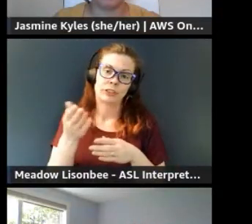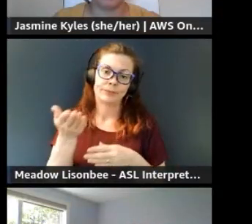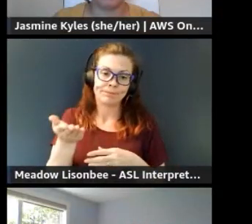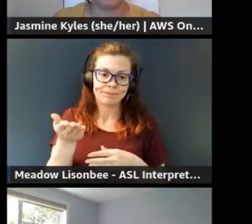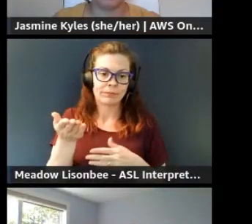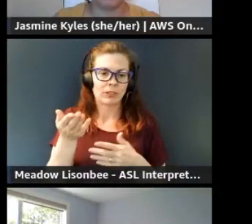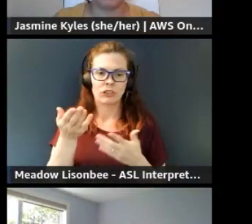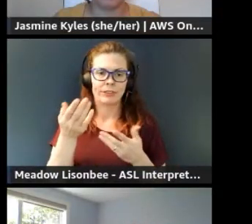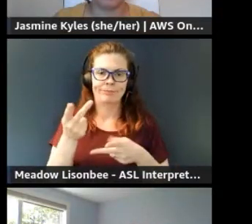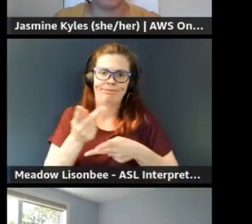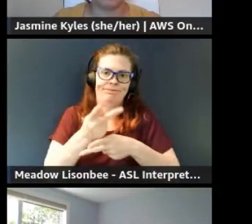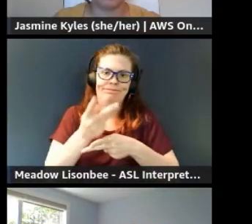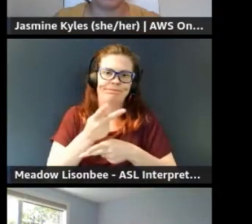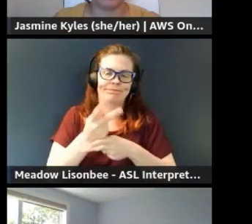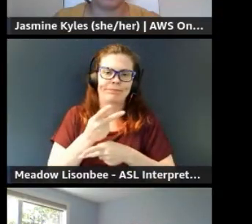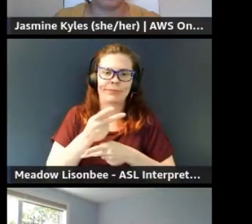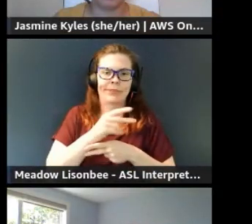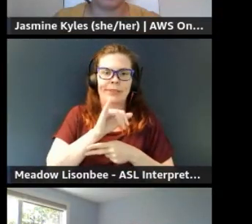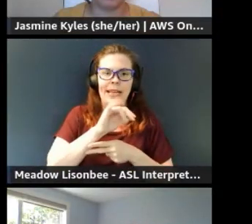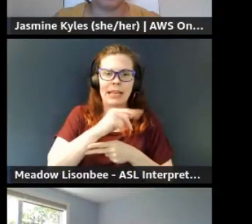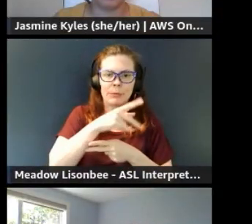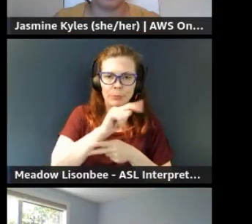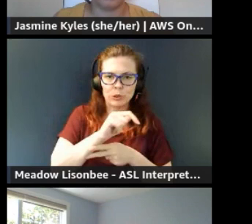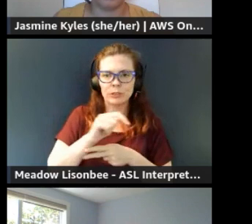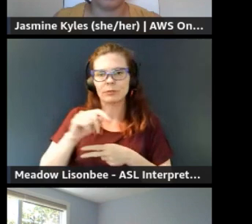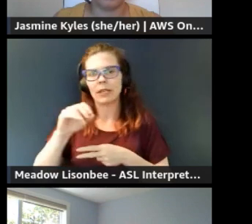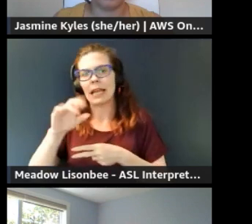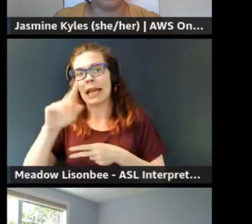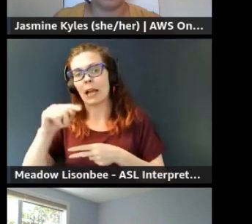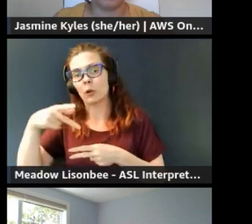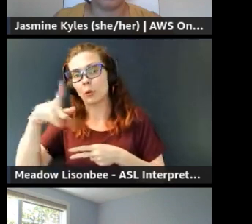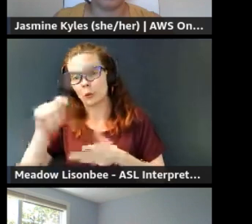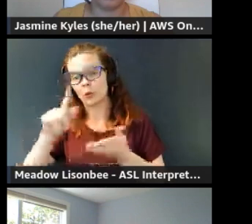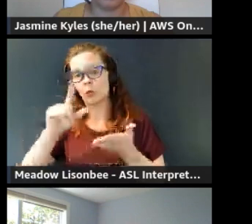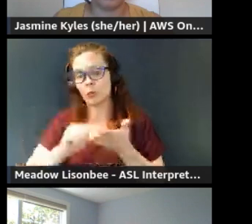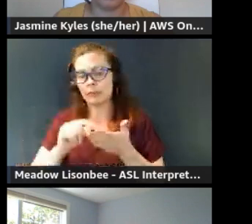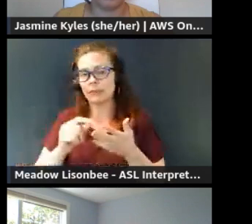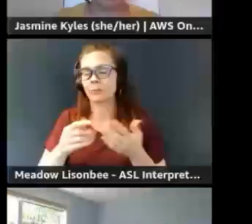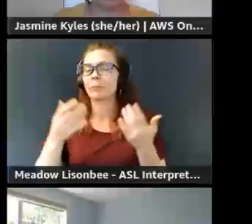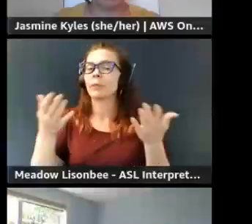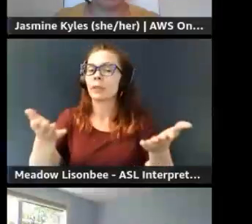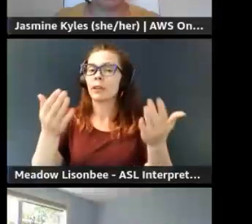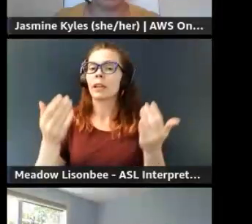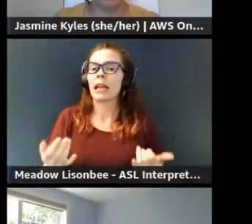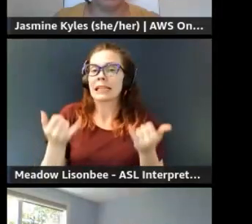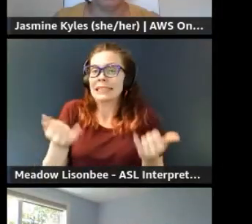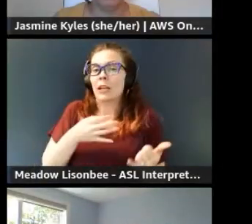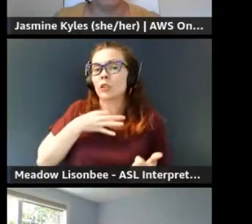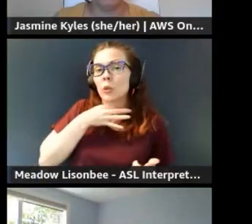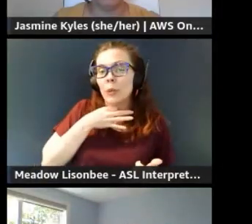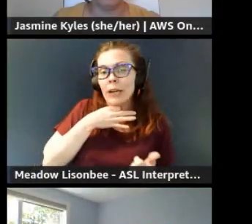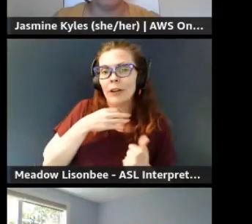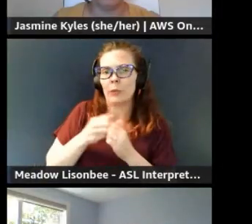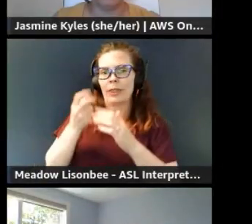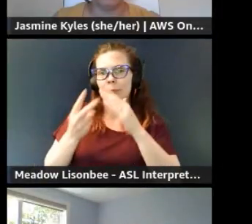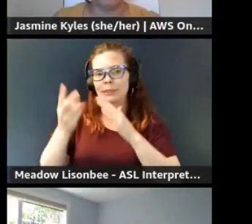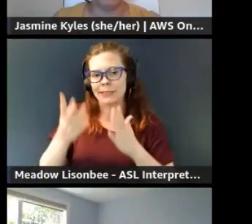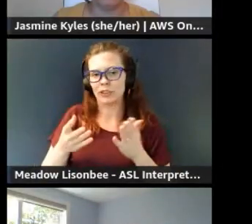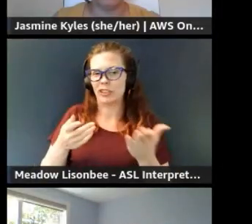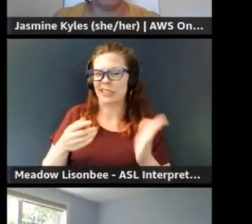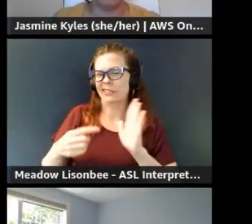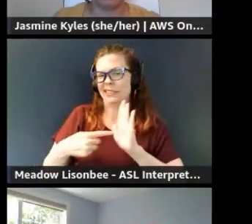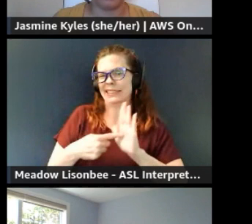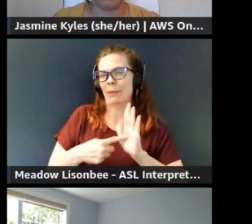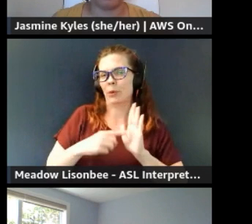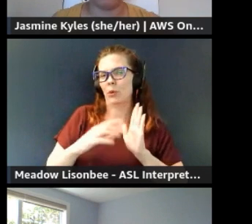to formulate input and output printing. But in order to query the model with a predictor, here's an example code block.